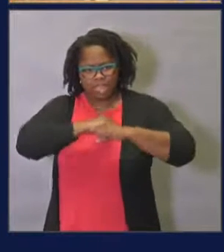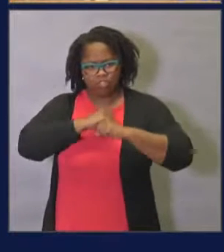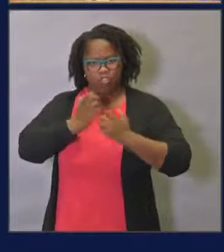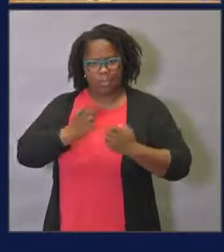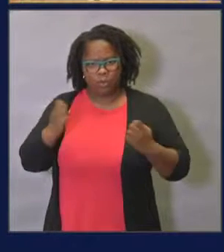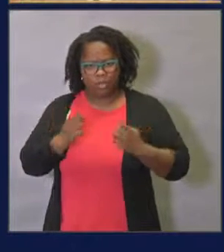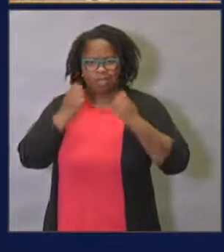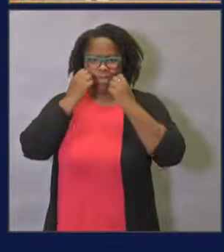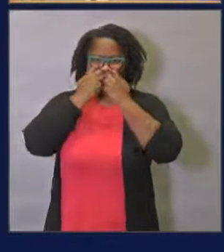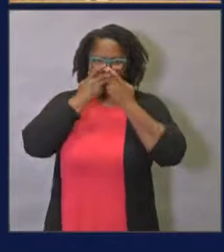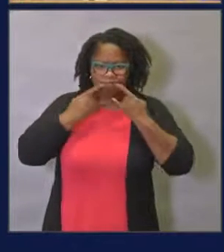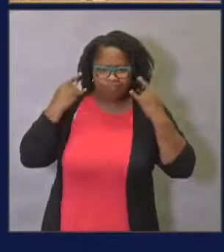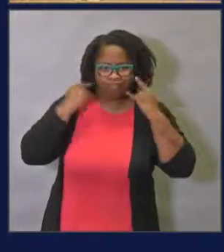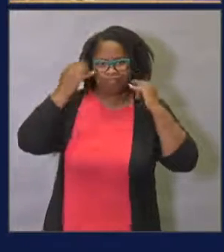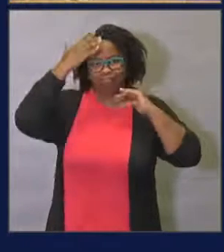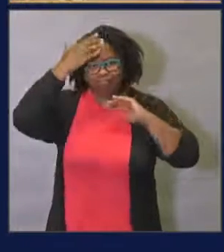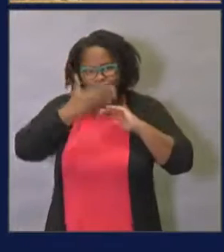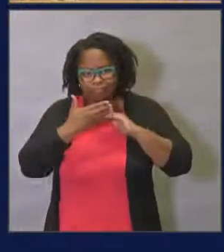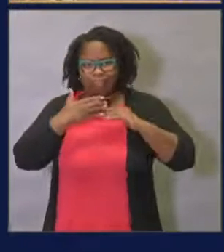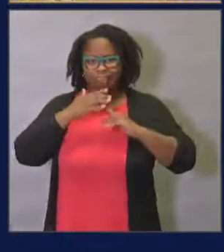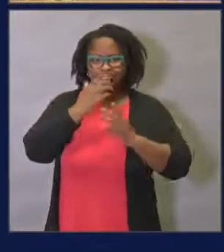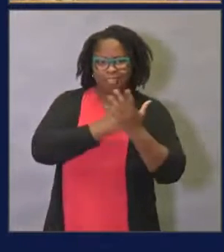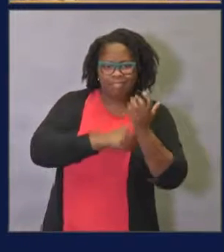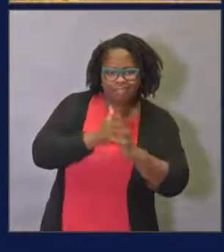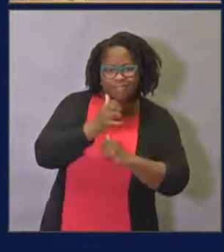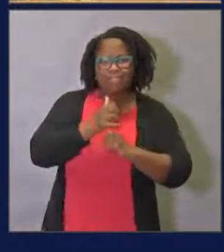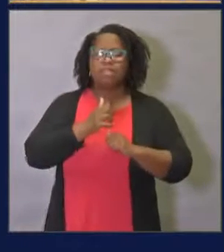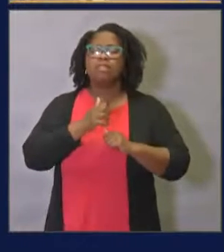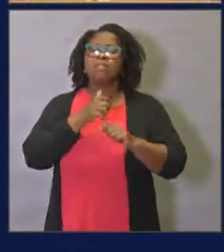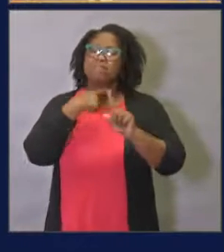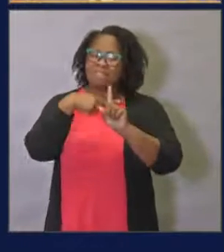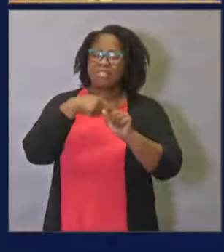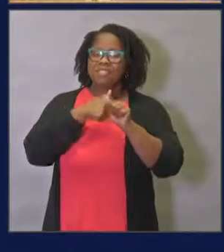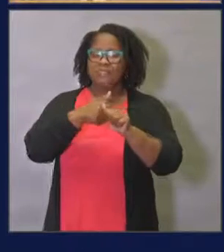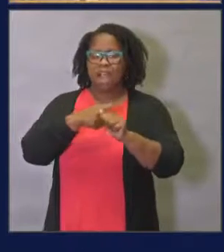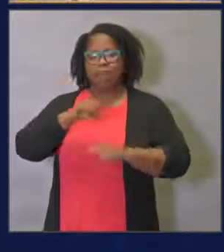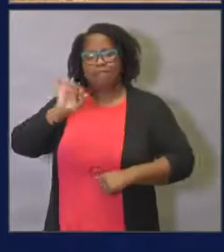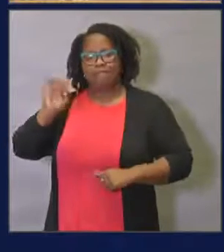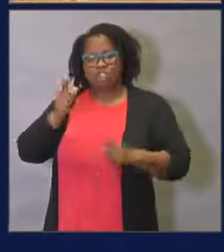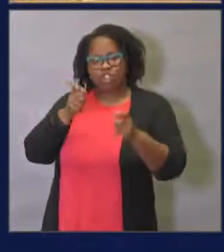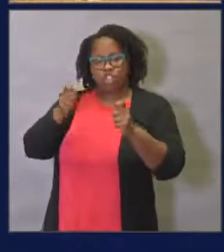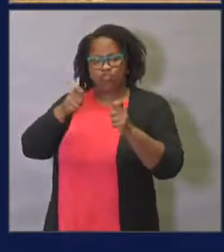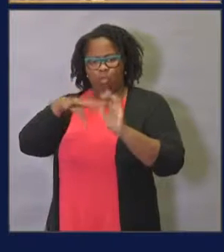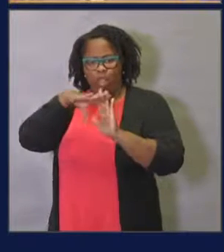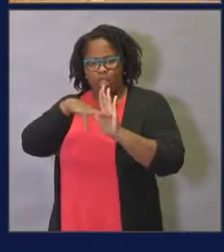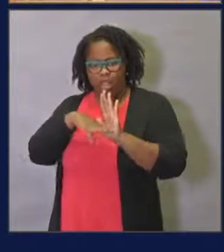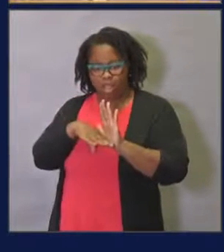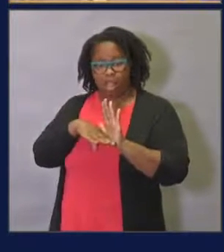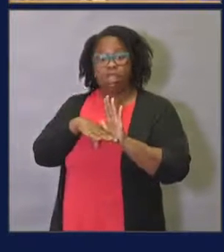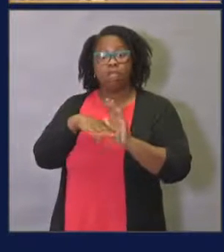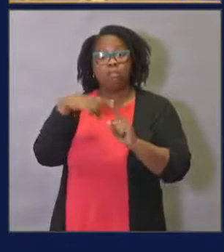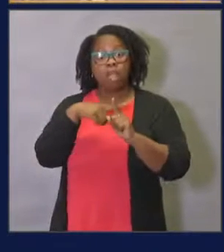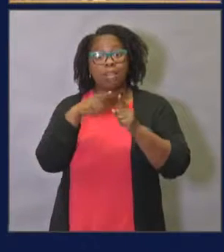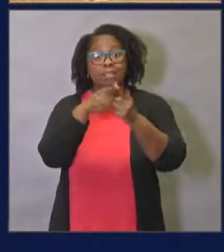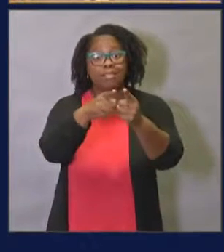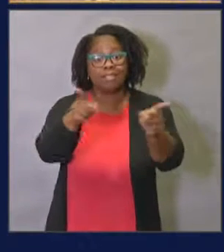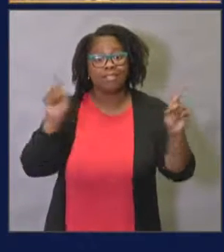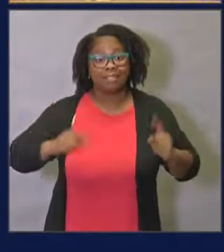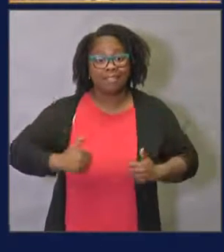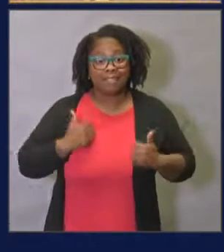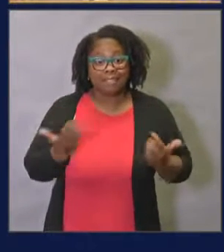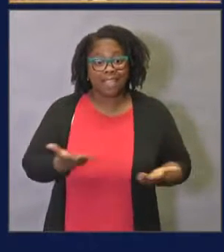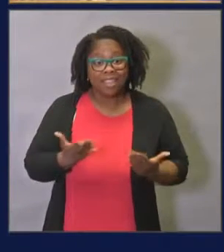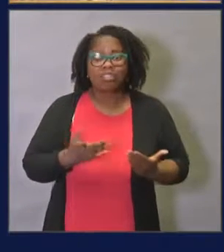to all the infection control measures. And we also need every resident to protect our essential workers by playing